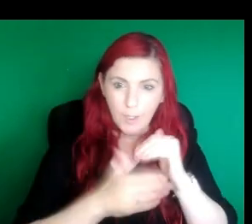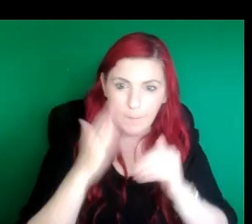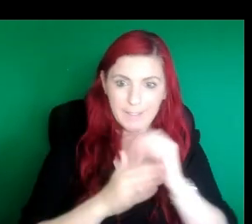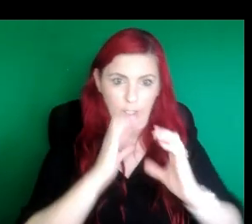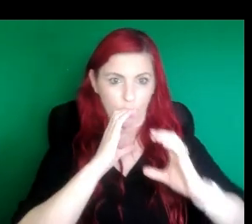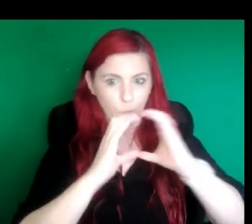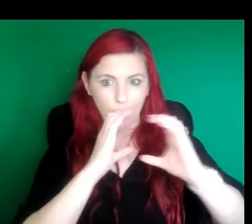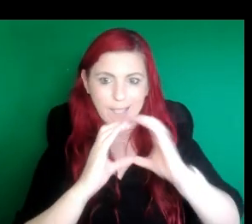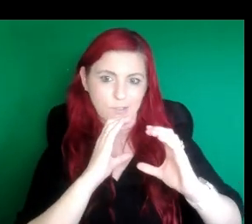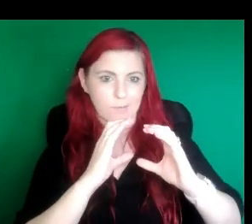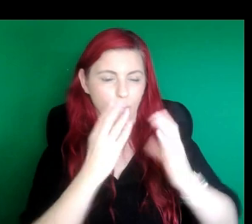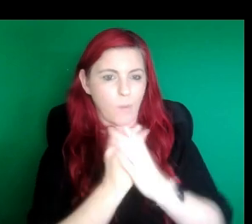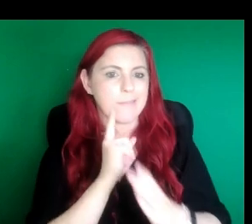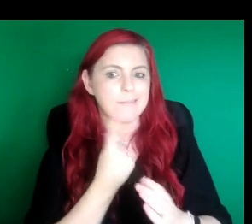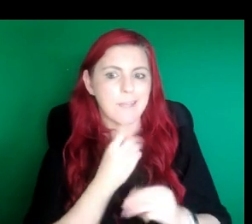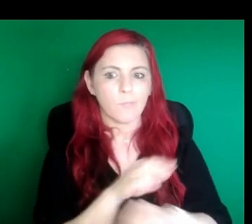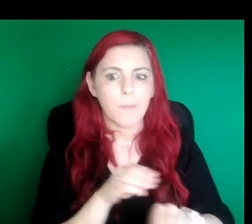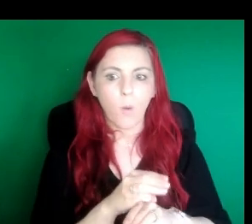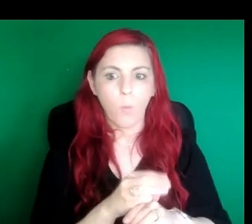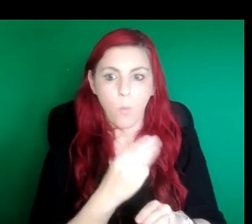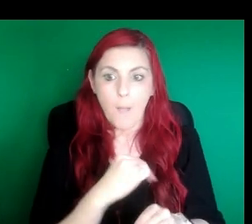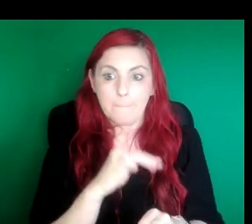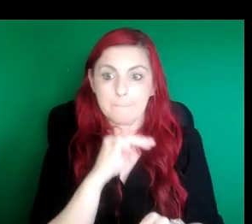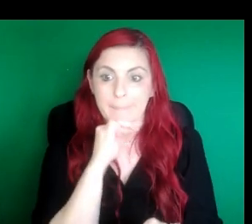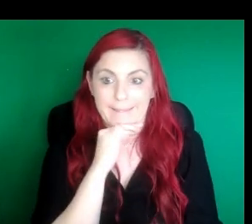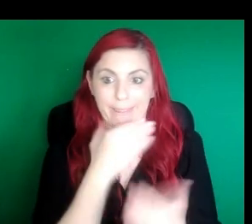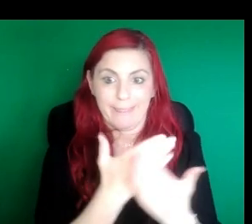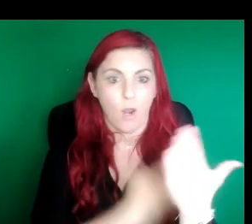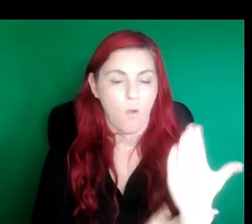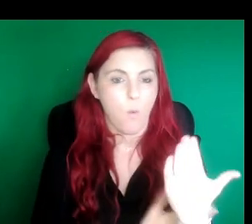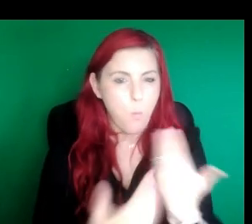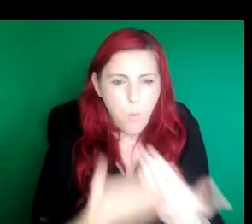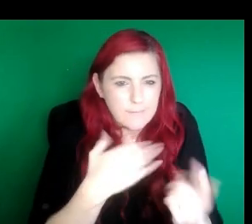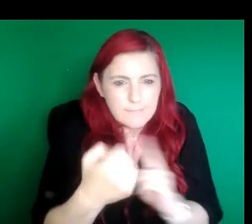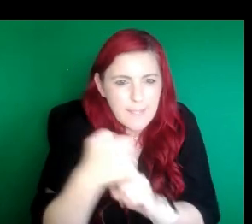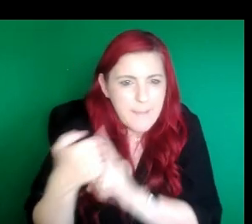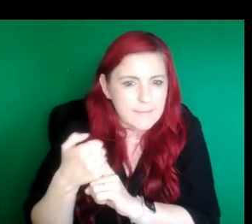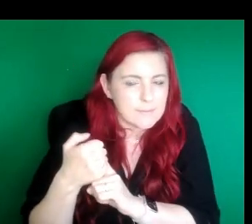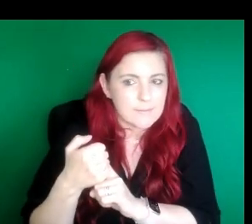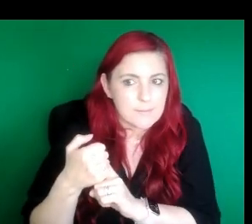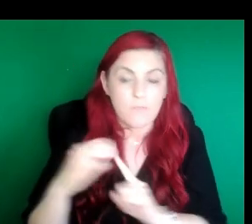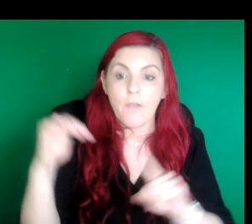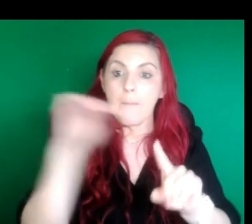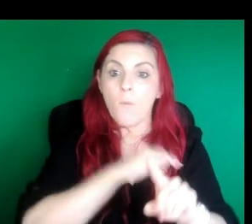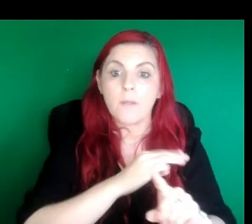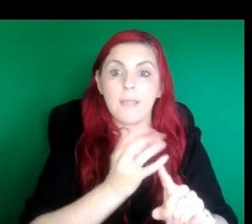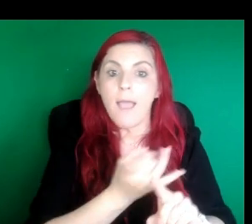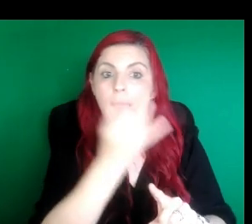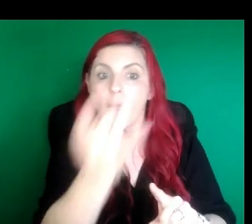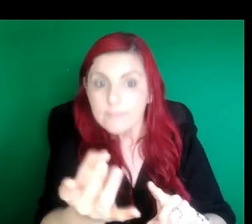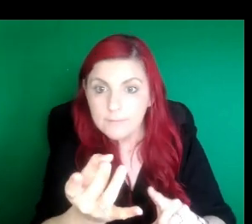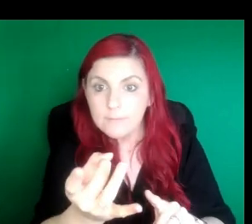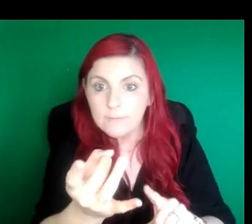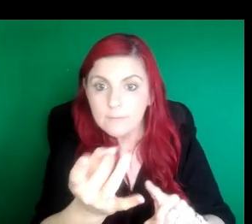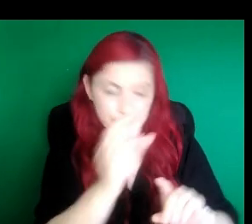complete communication with deaf people about what the law actually entails. So it's really important that when you're finished with your act, you